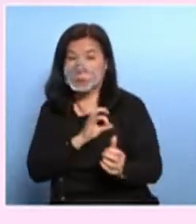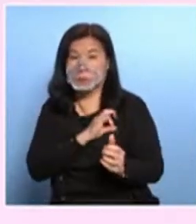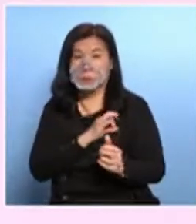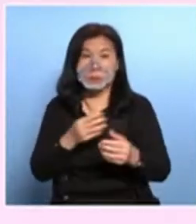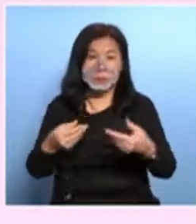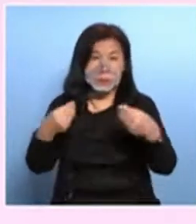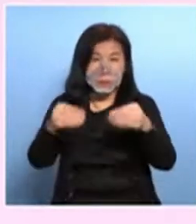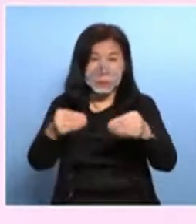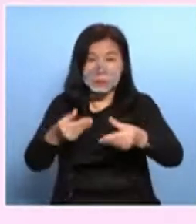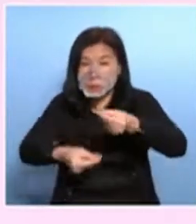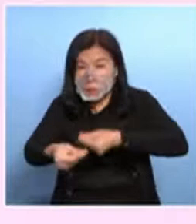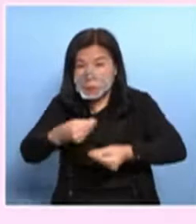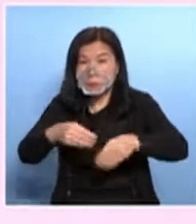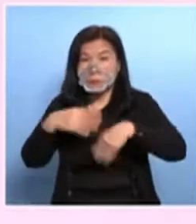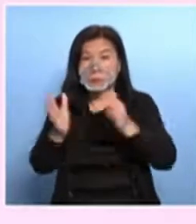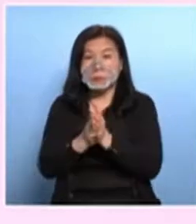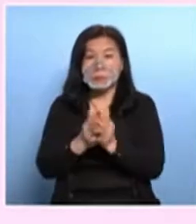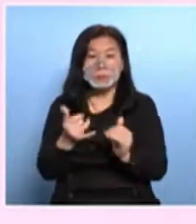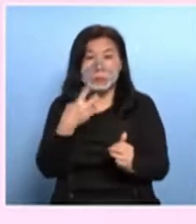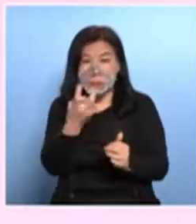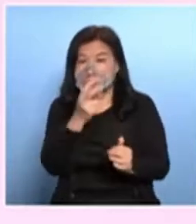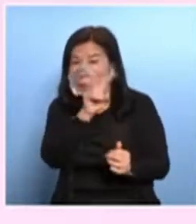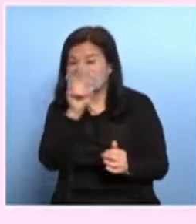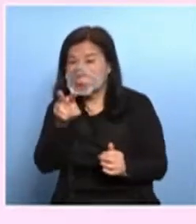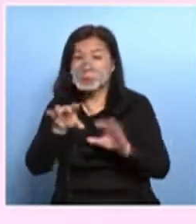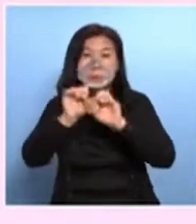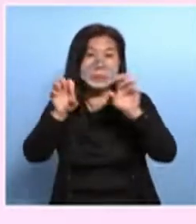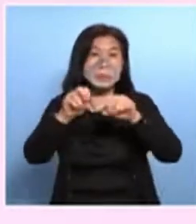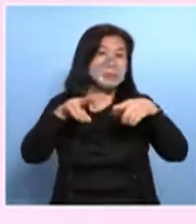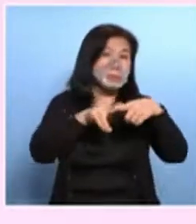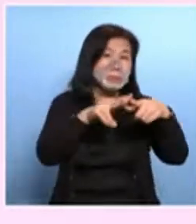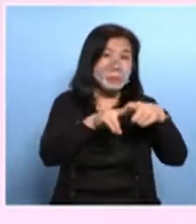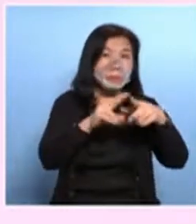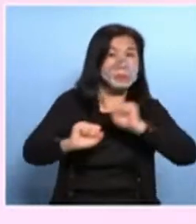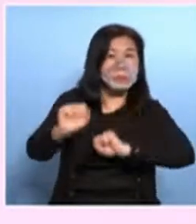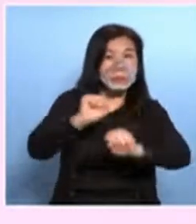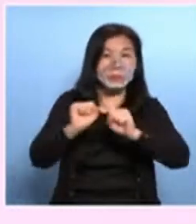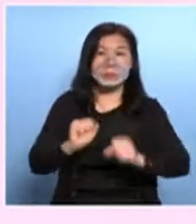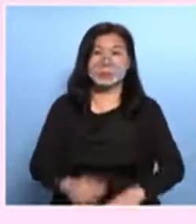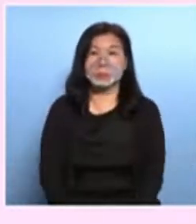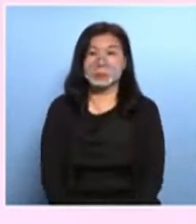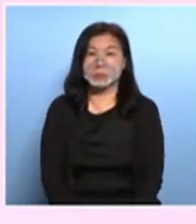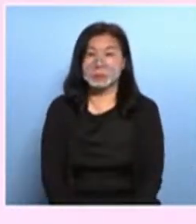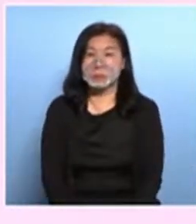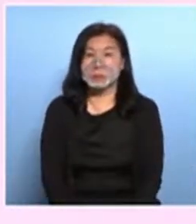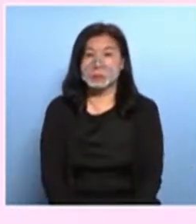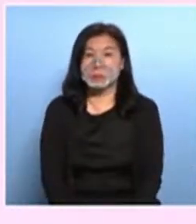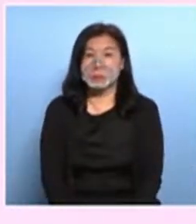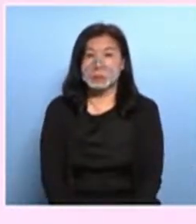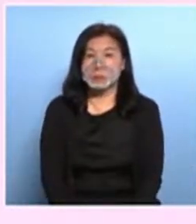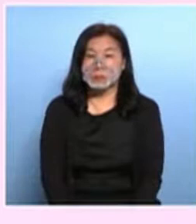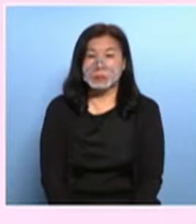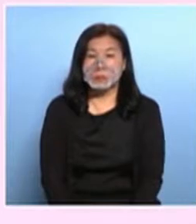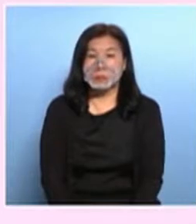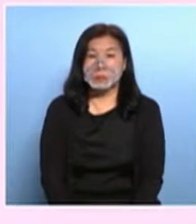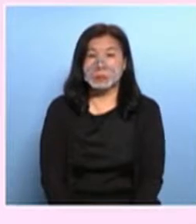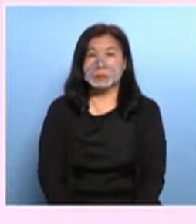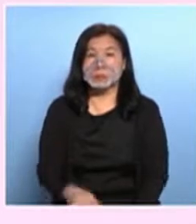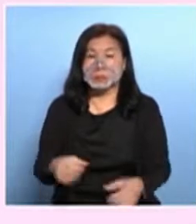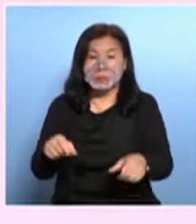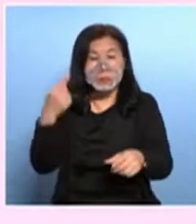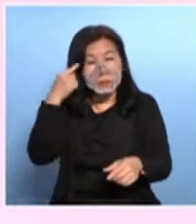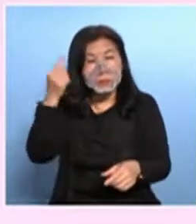with various business associations to further support Hong Kong people in the mainland, including business